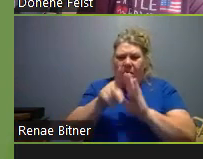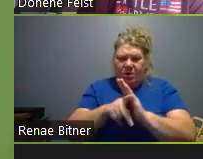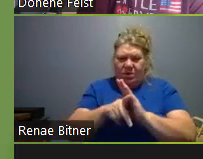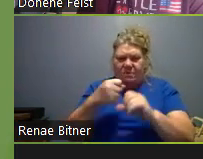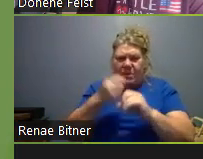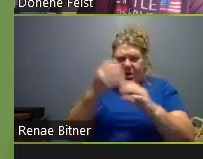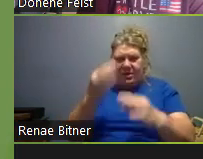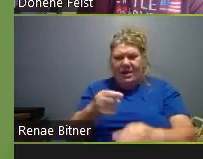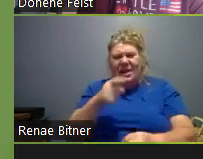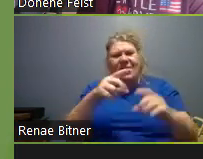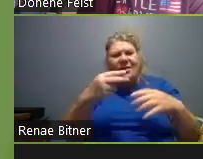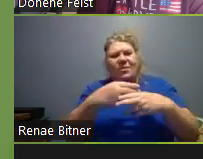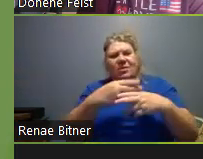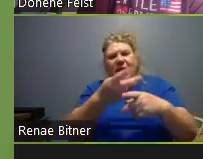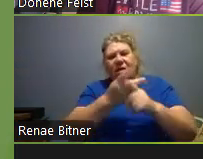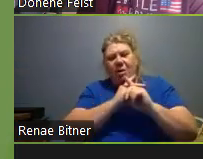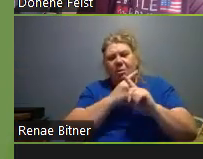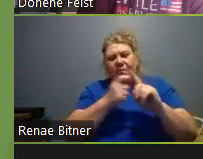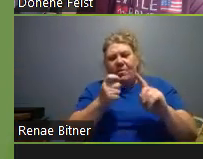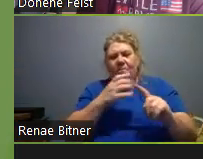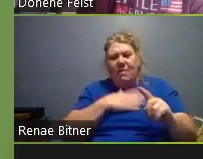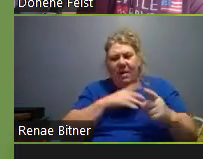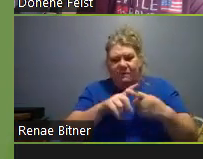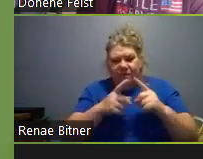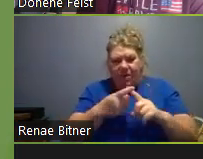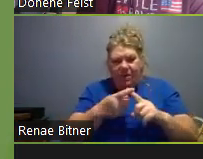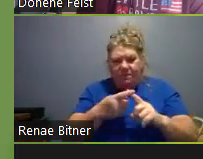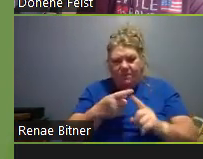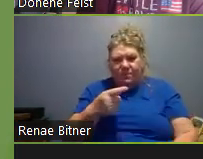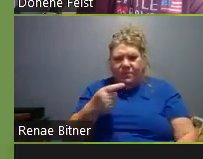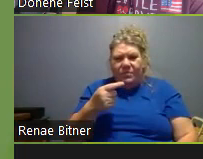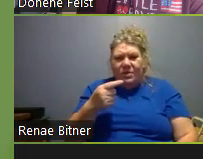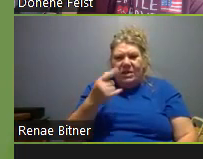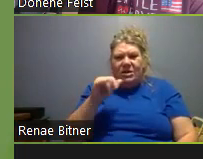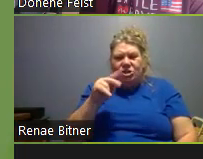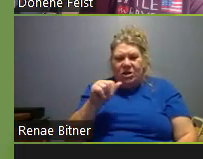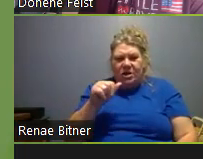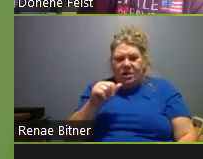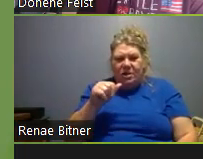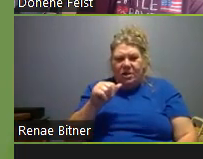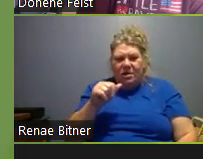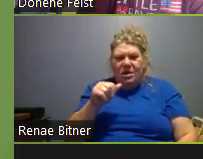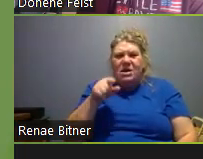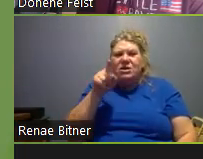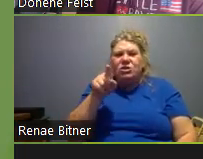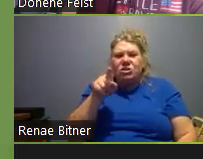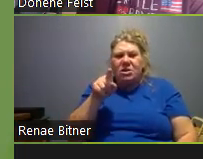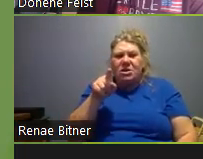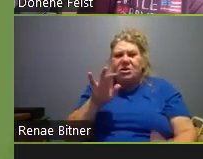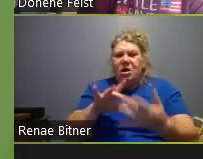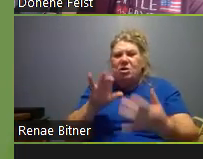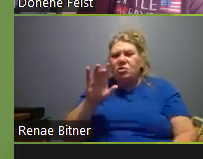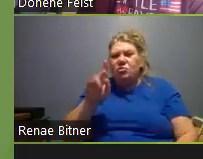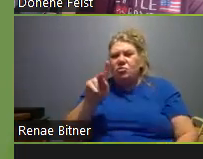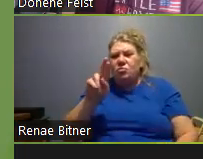slide I borrowed from my friend Gina Polomoney. She was in touch with Kristen Lind, who is the